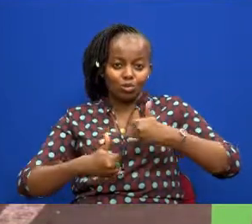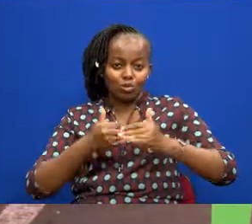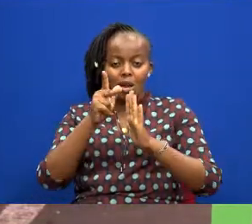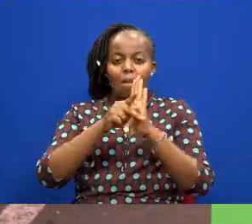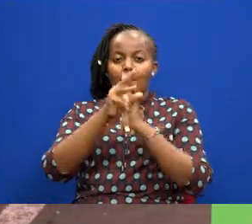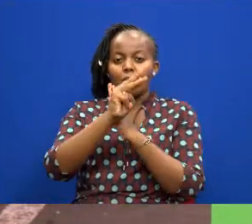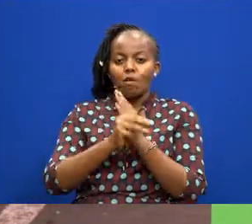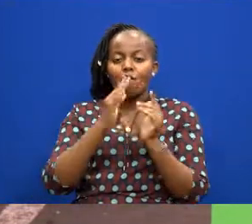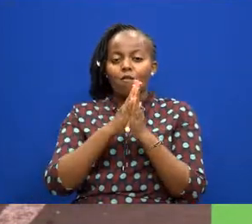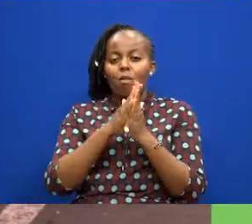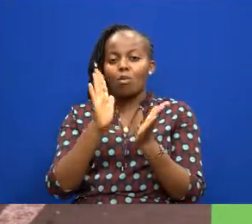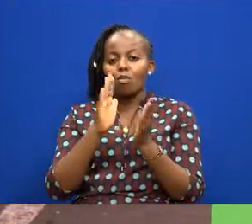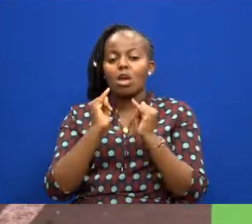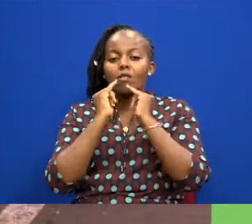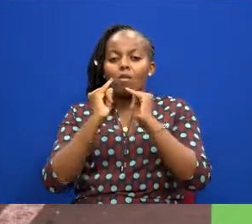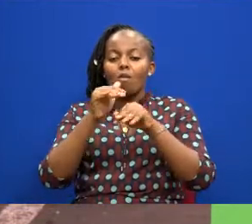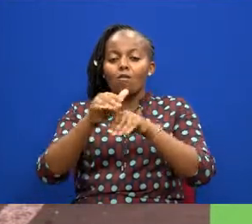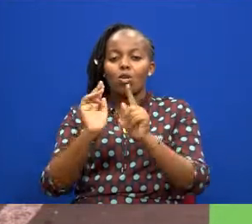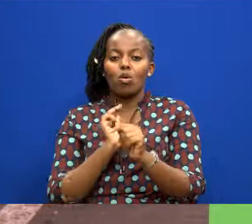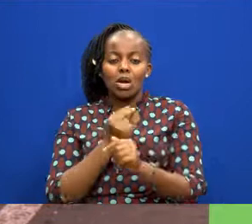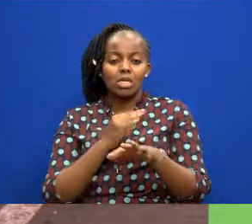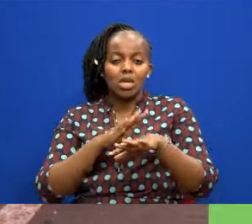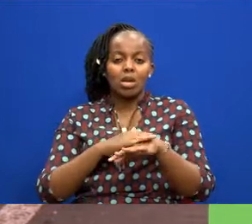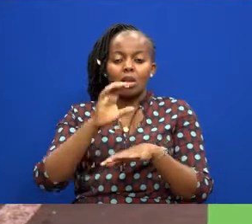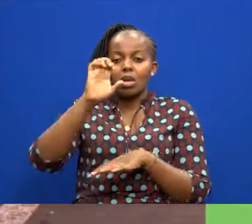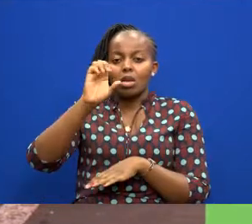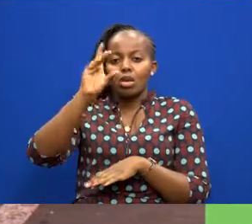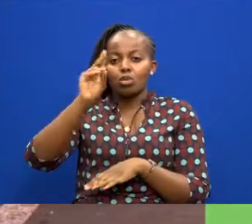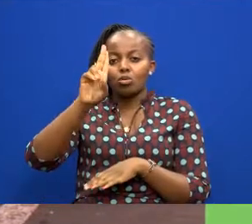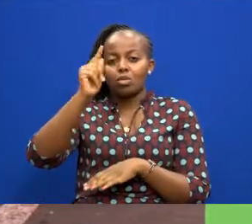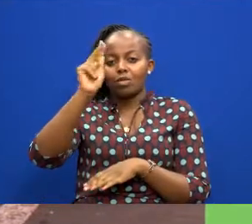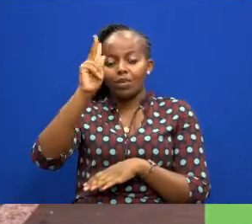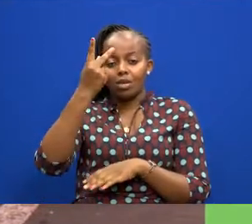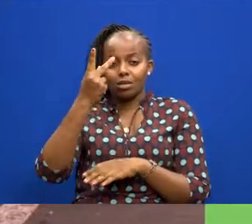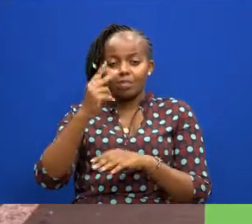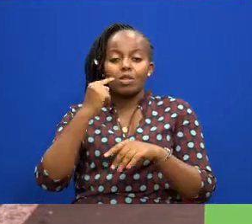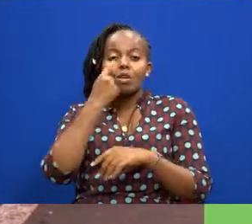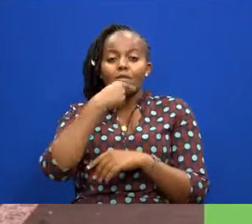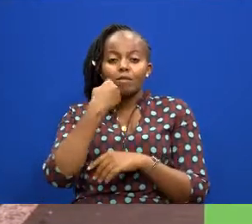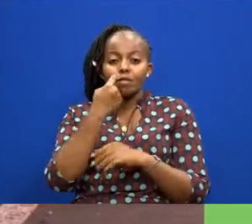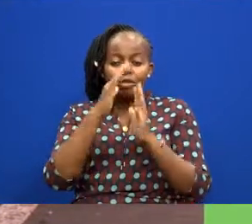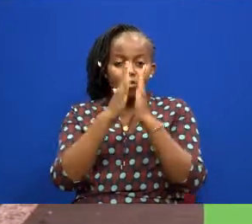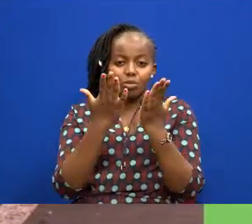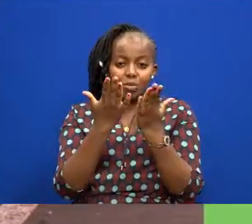hope you've enjoyed our program today. For more information, follow us at EduTV Kenya across Twitter,